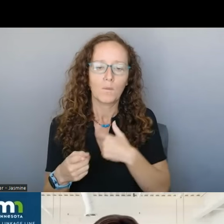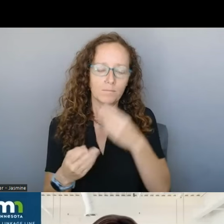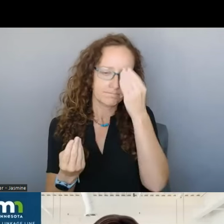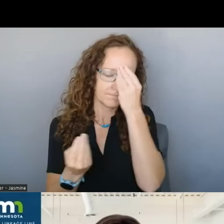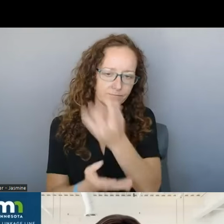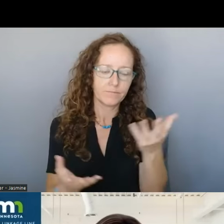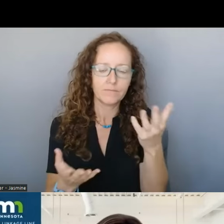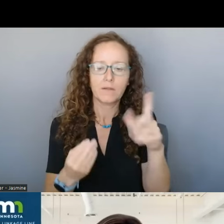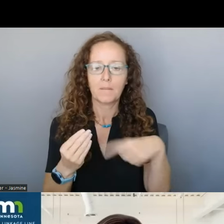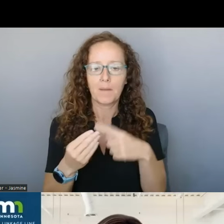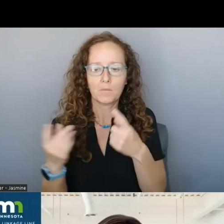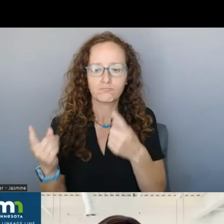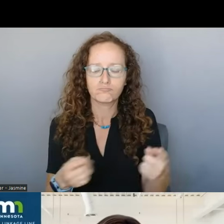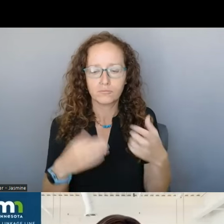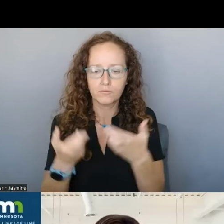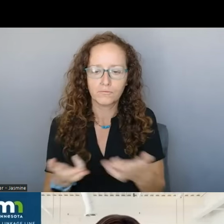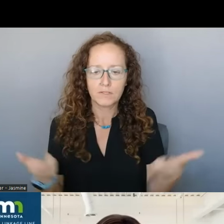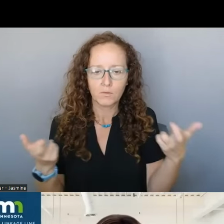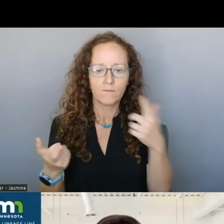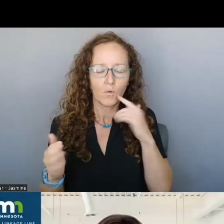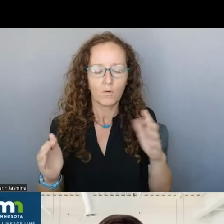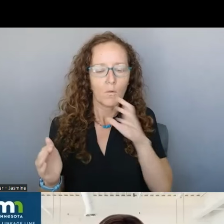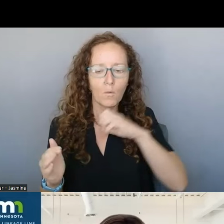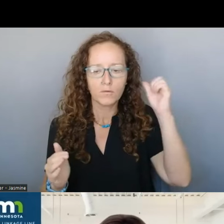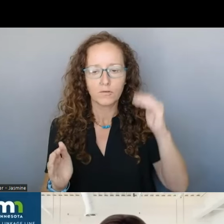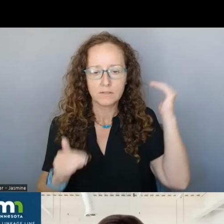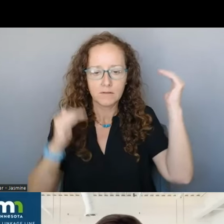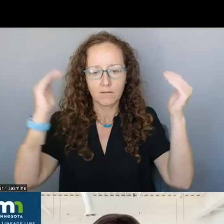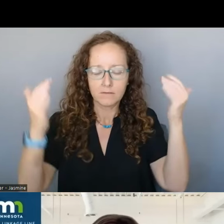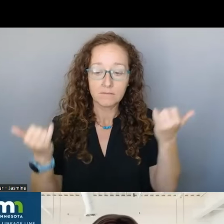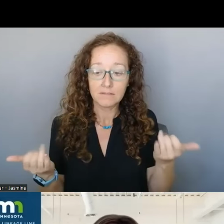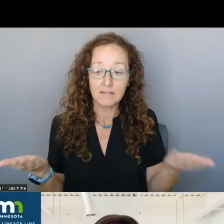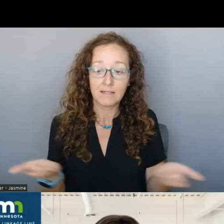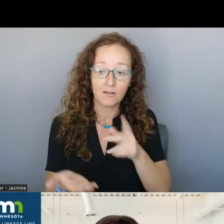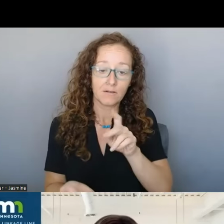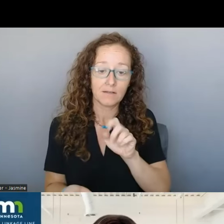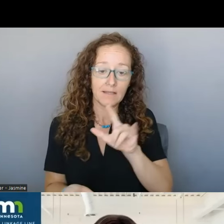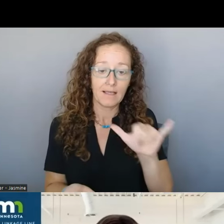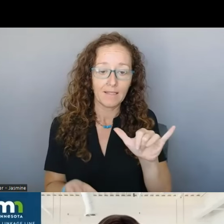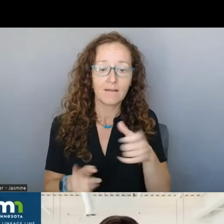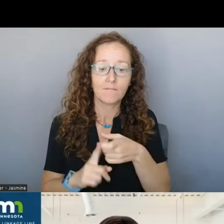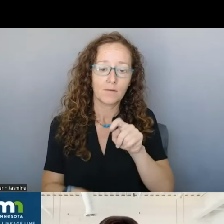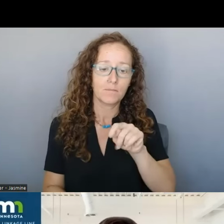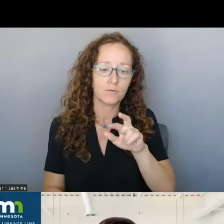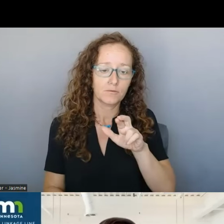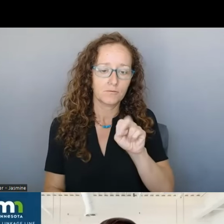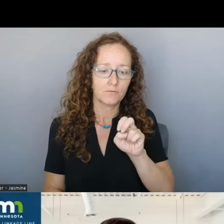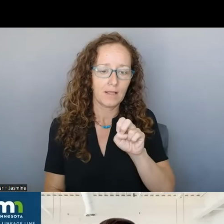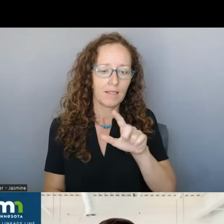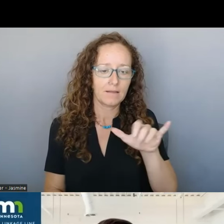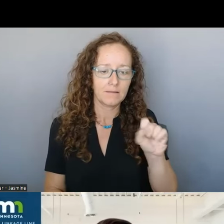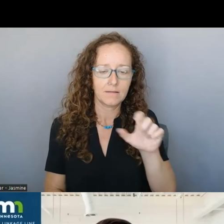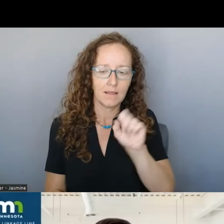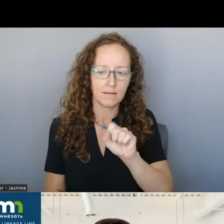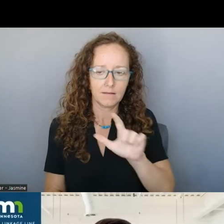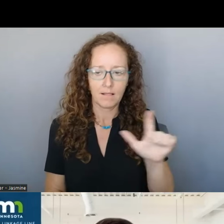at Trellis and the Senior Linkage Line, and I'll let her introduce herself in a few slides. To begin,